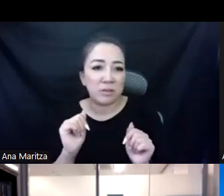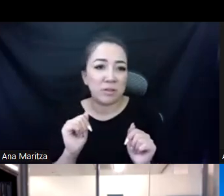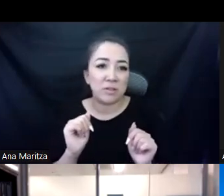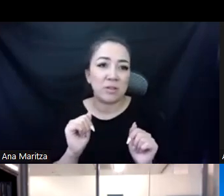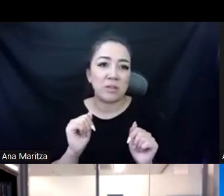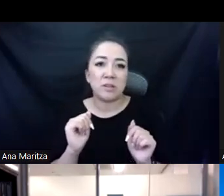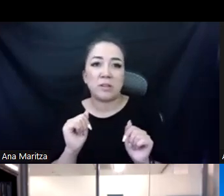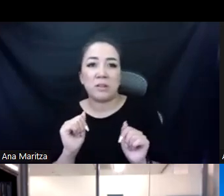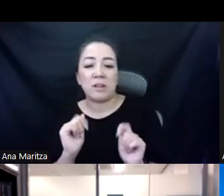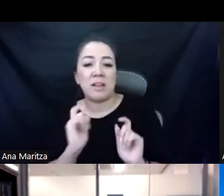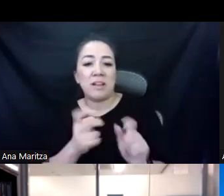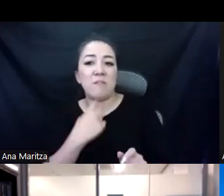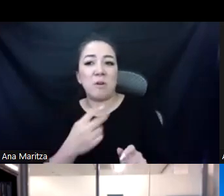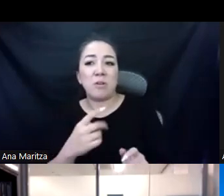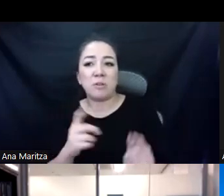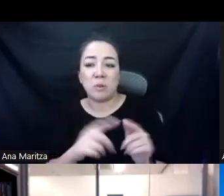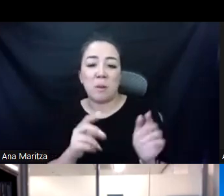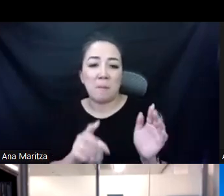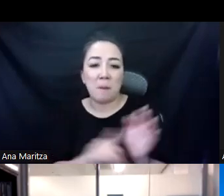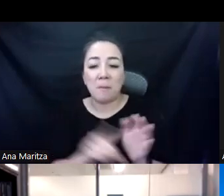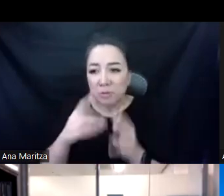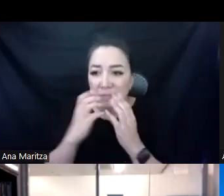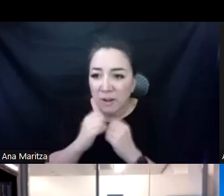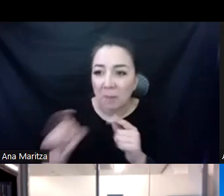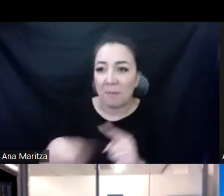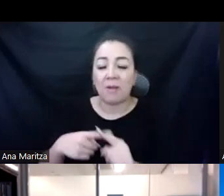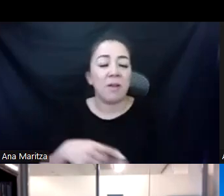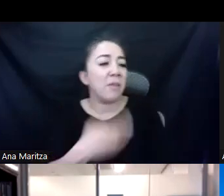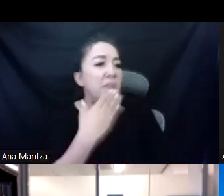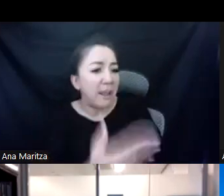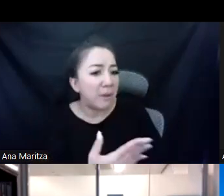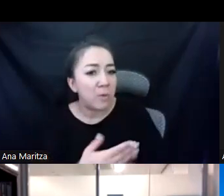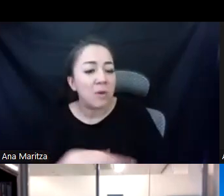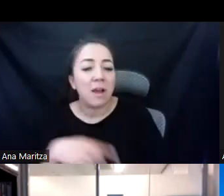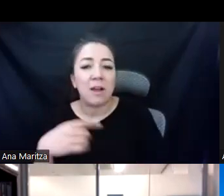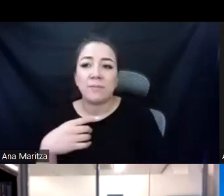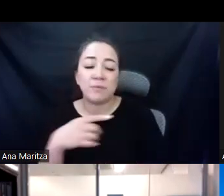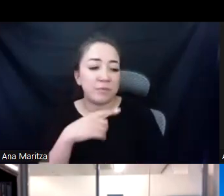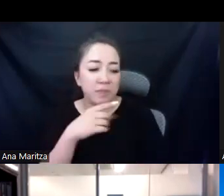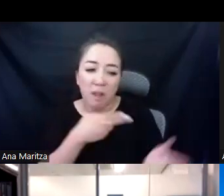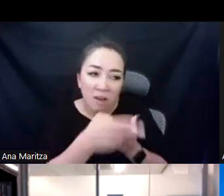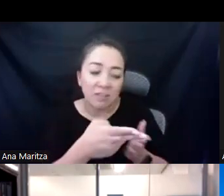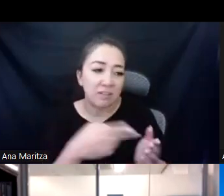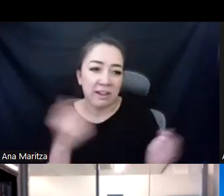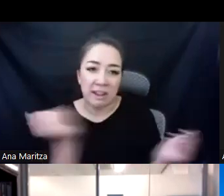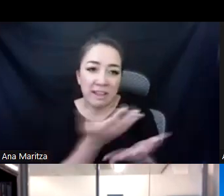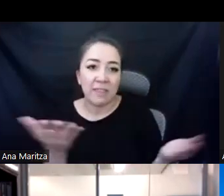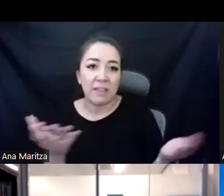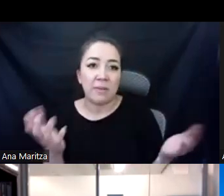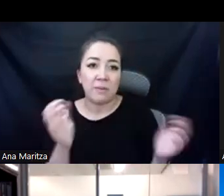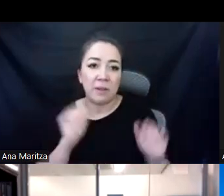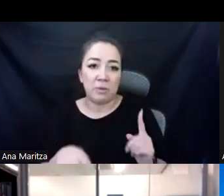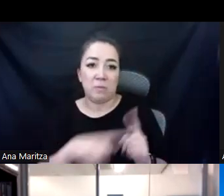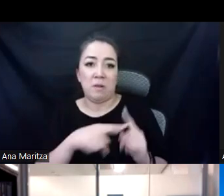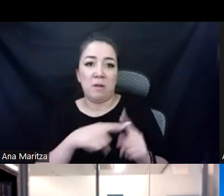the population that you care about. No, thank you. I think, quite frankly, I think anything we can do that's positive along